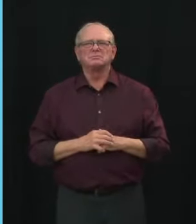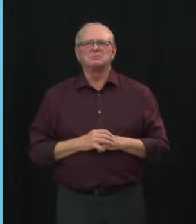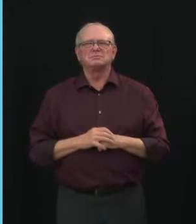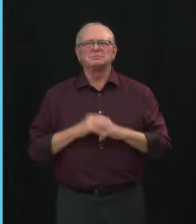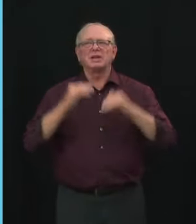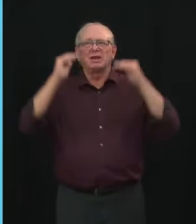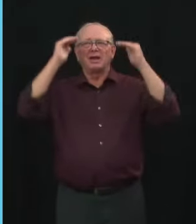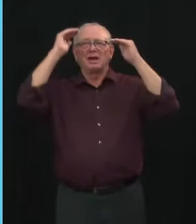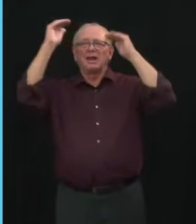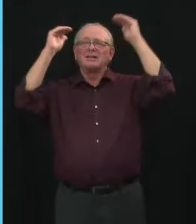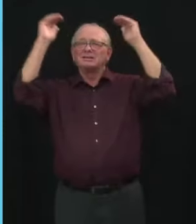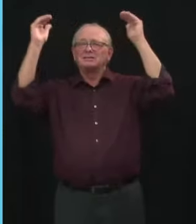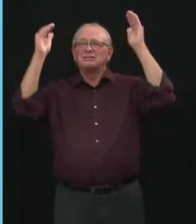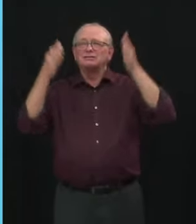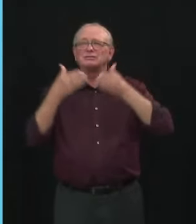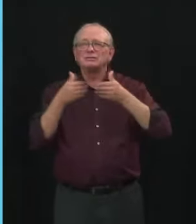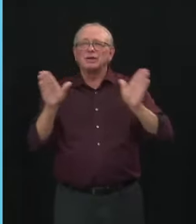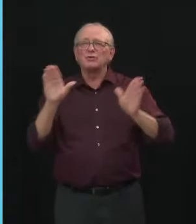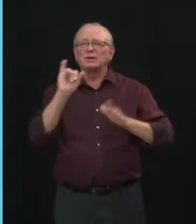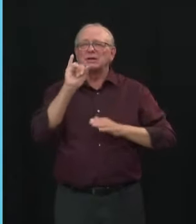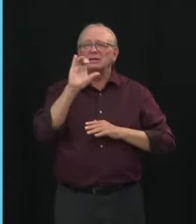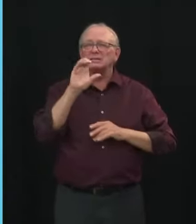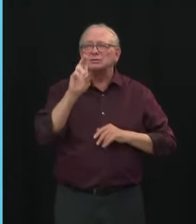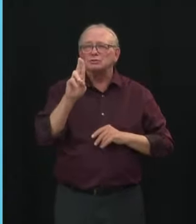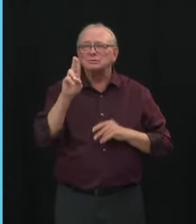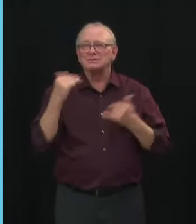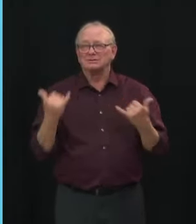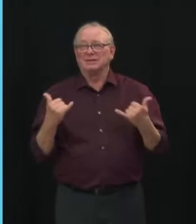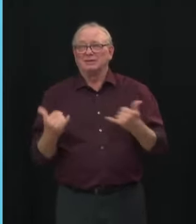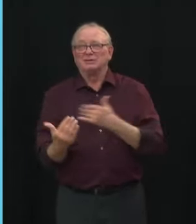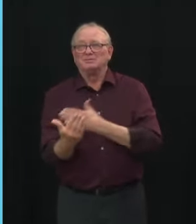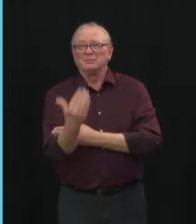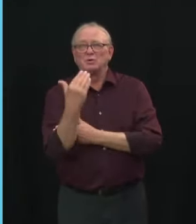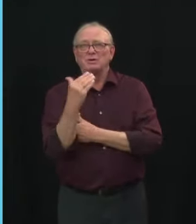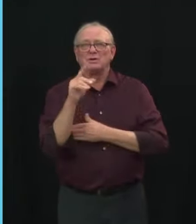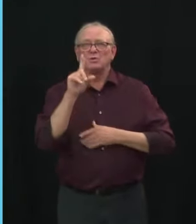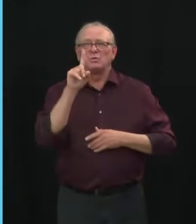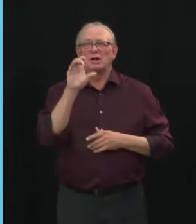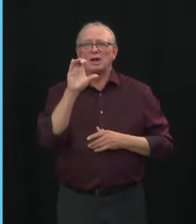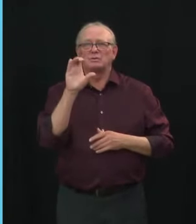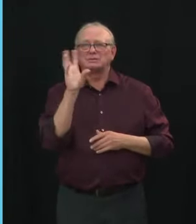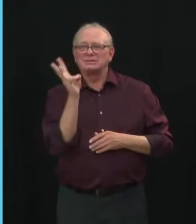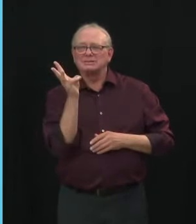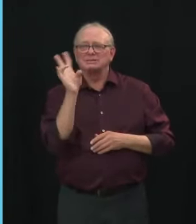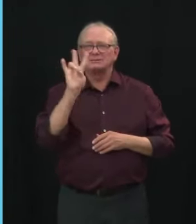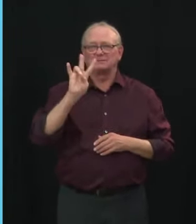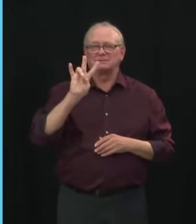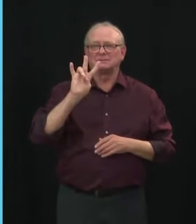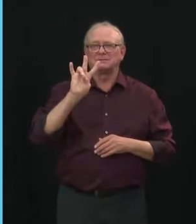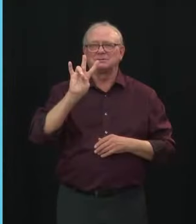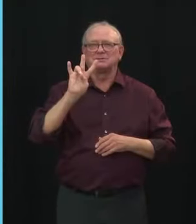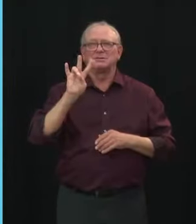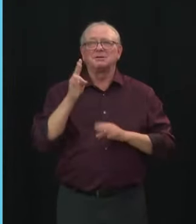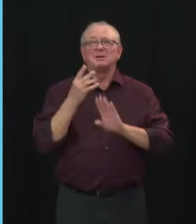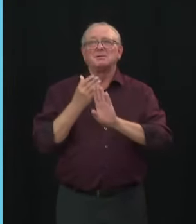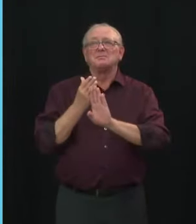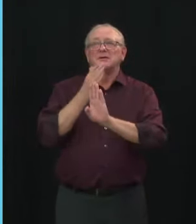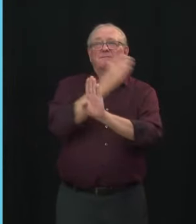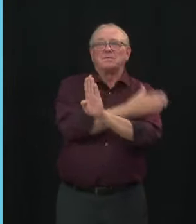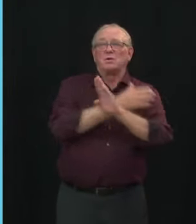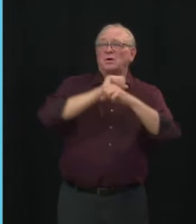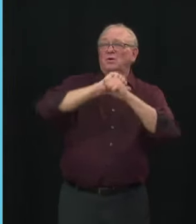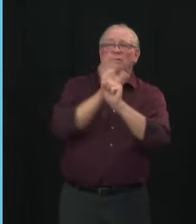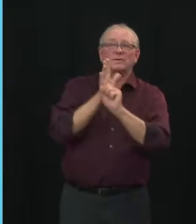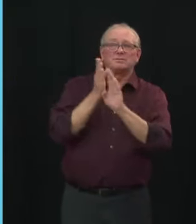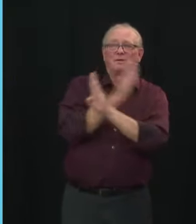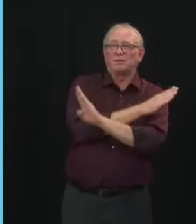general ICUs this morning, compared to the normal pre-COVID base of 173 beds. The ICUs have been within their